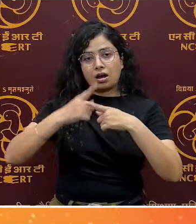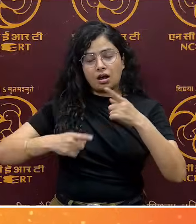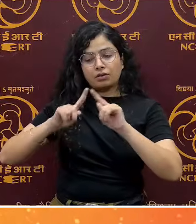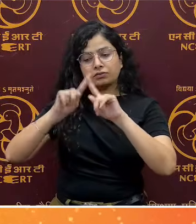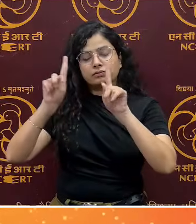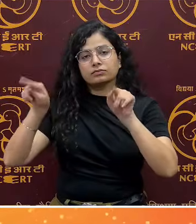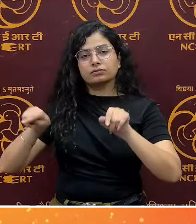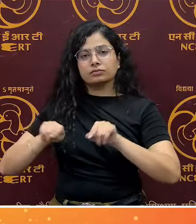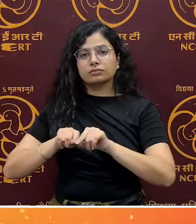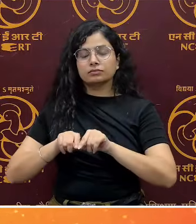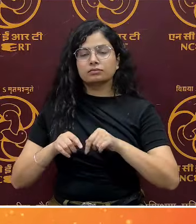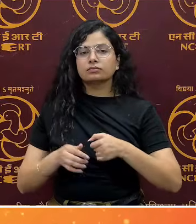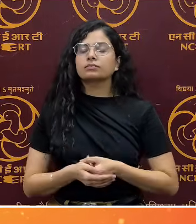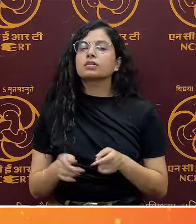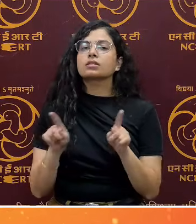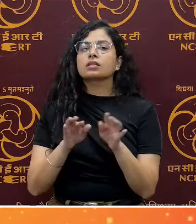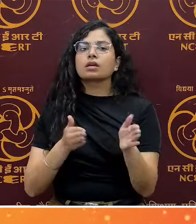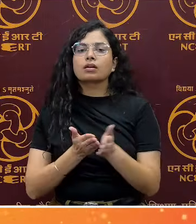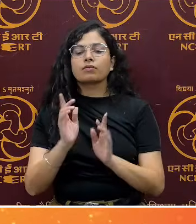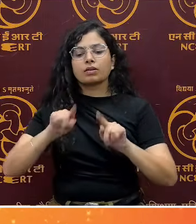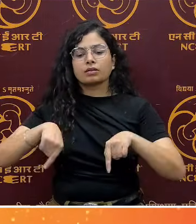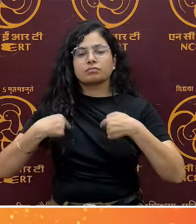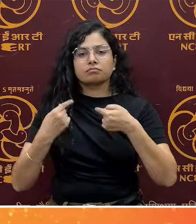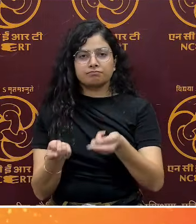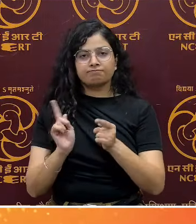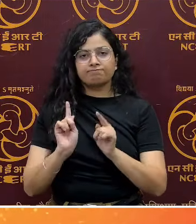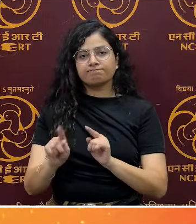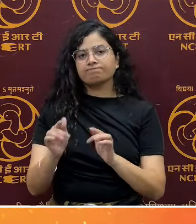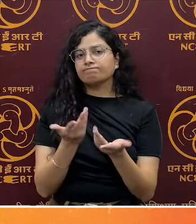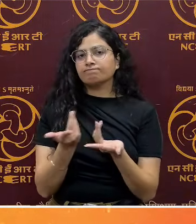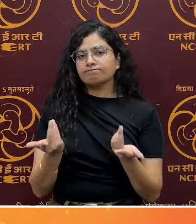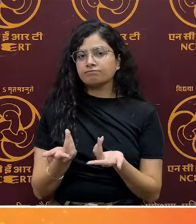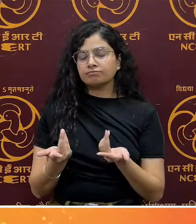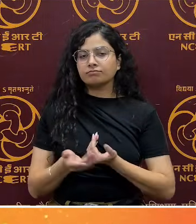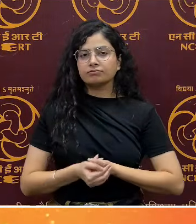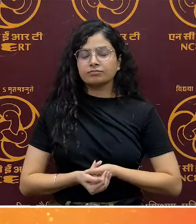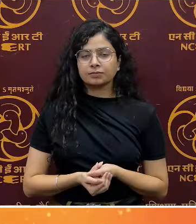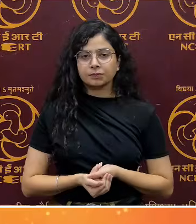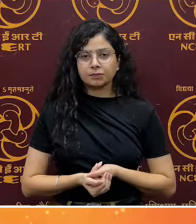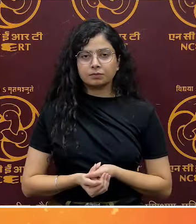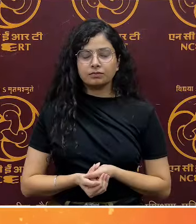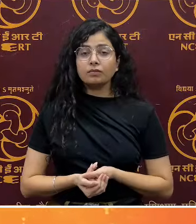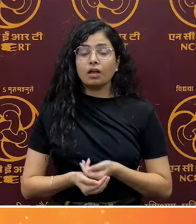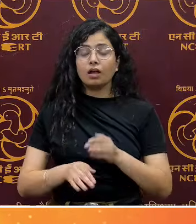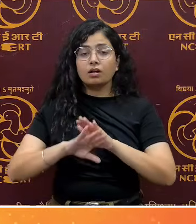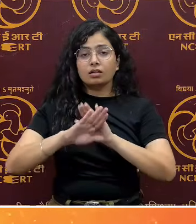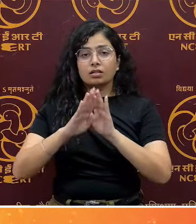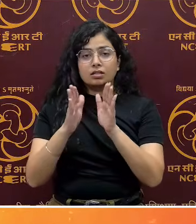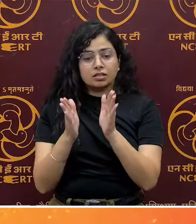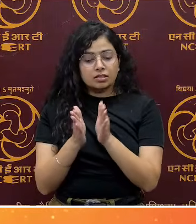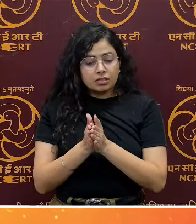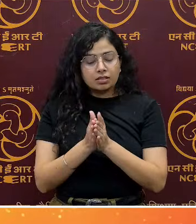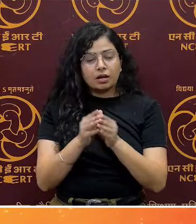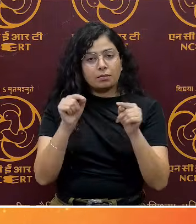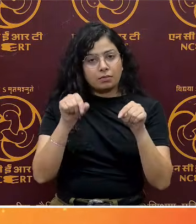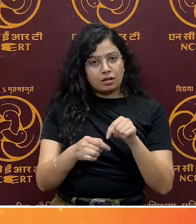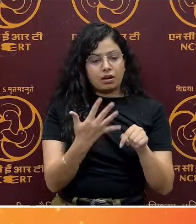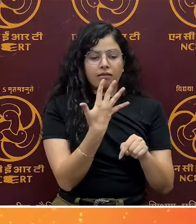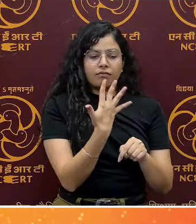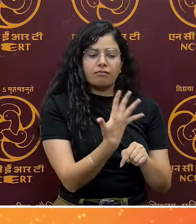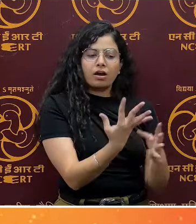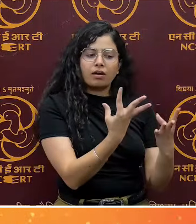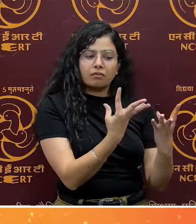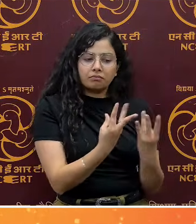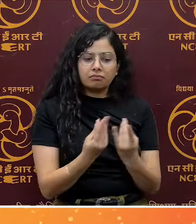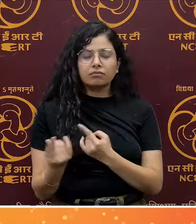rectangle. Similarly next we will click, and what is the sum of these 5 numbers?